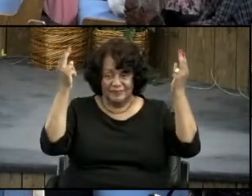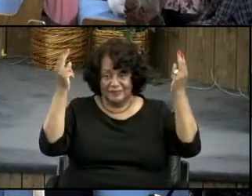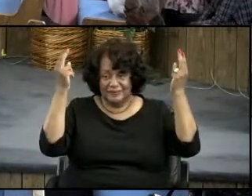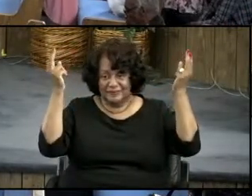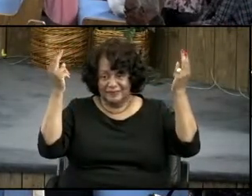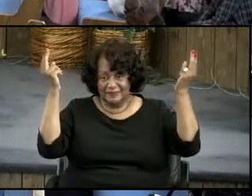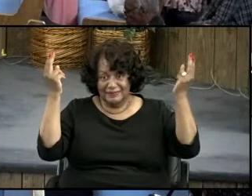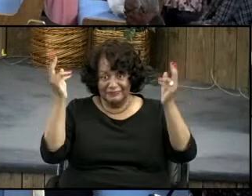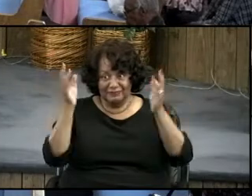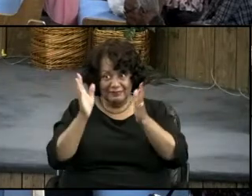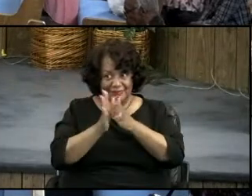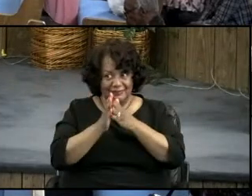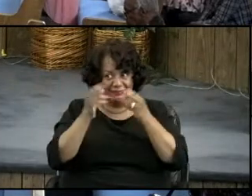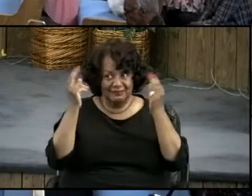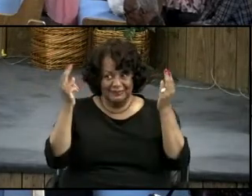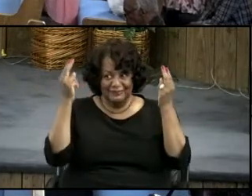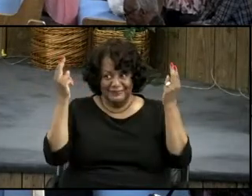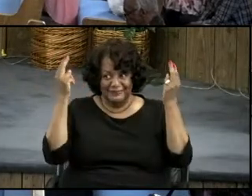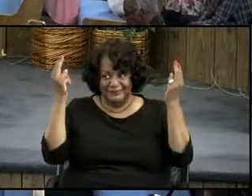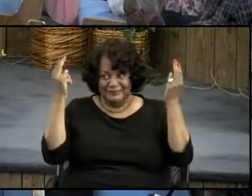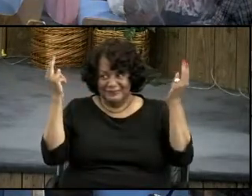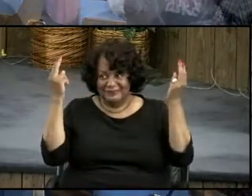hallelujah.